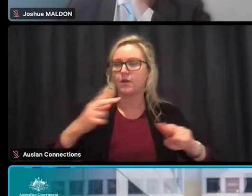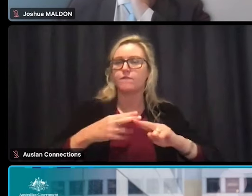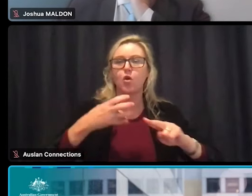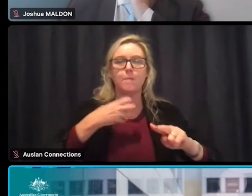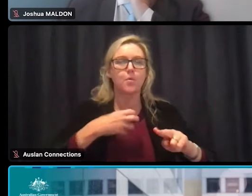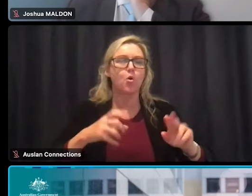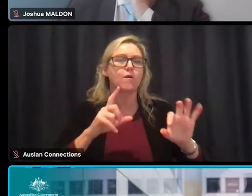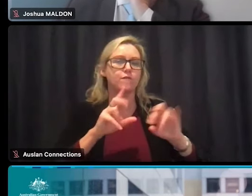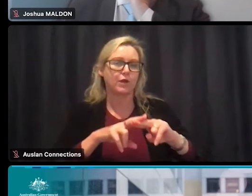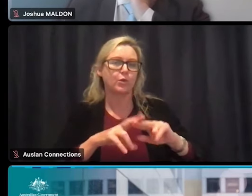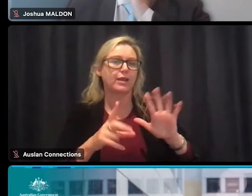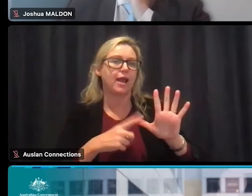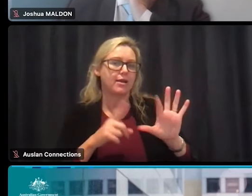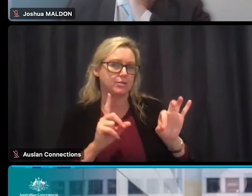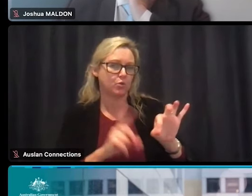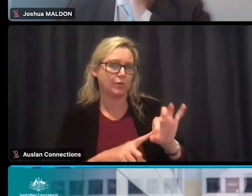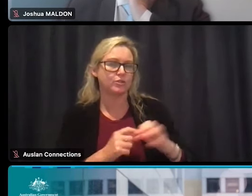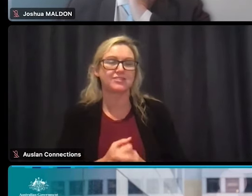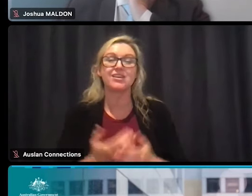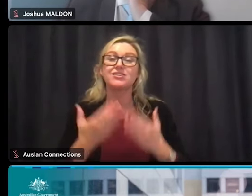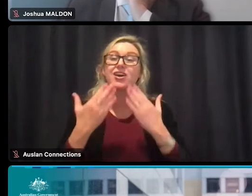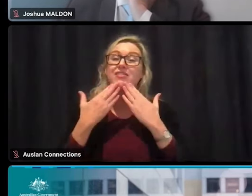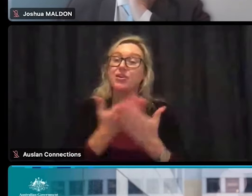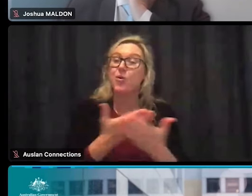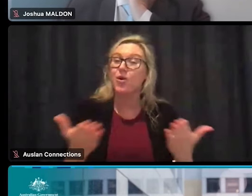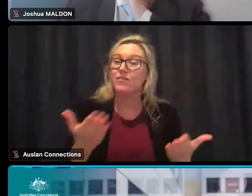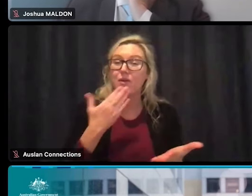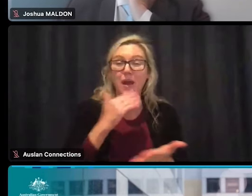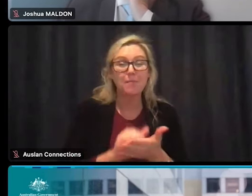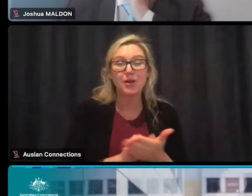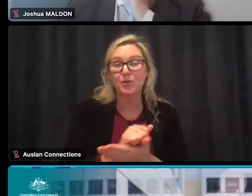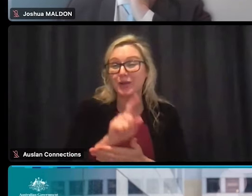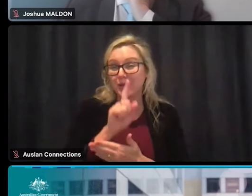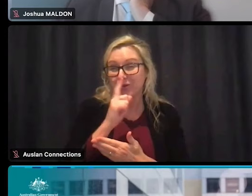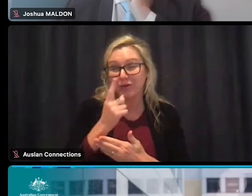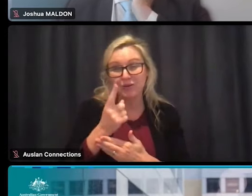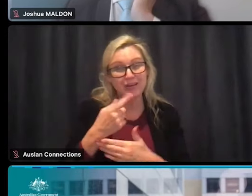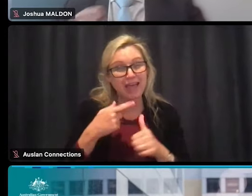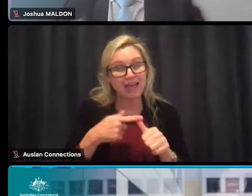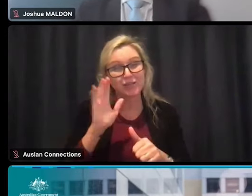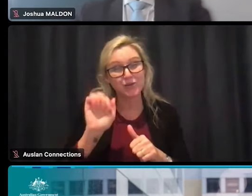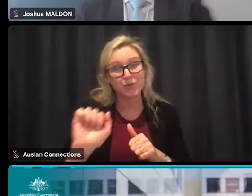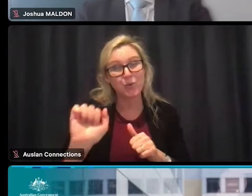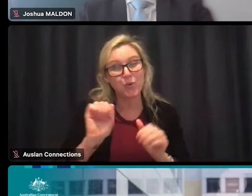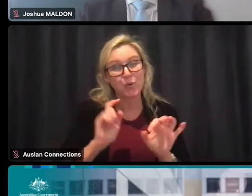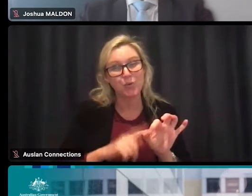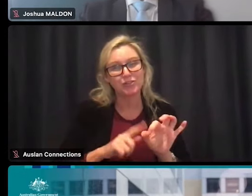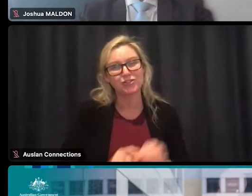updated. So thank you to everyone, and apologies we didn't get through all of the questions.